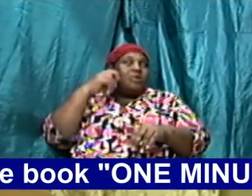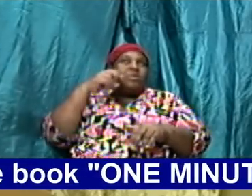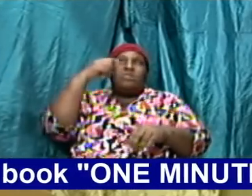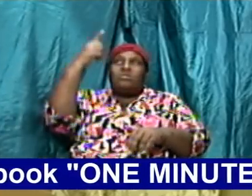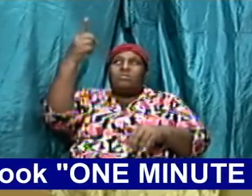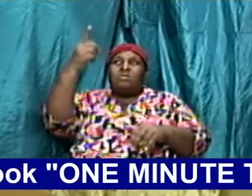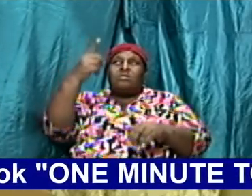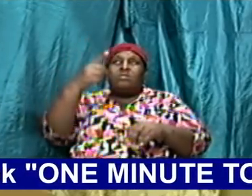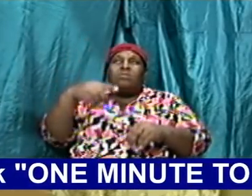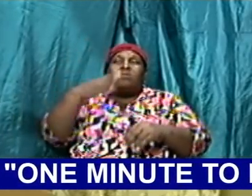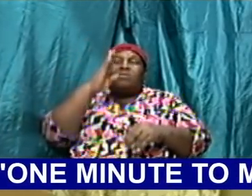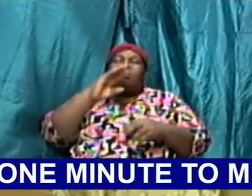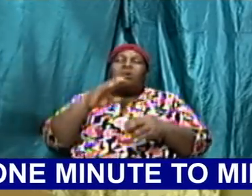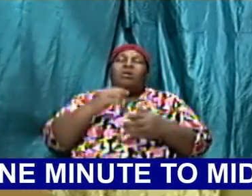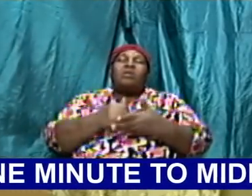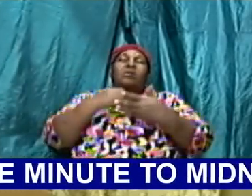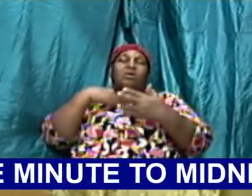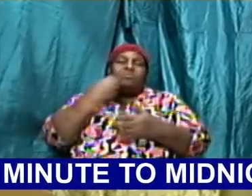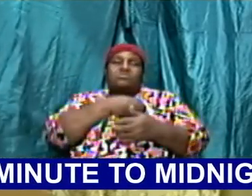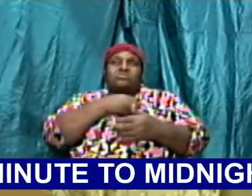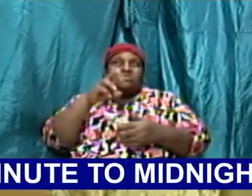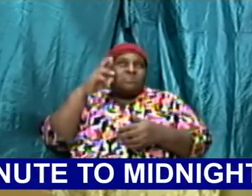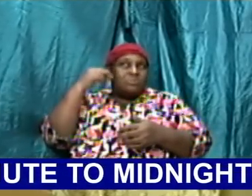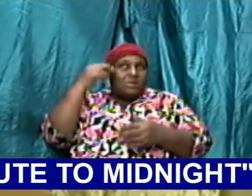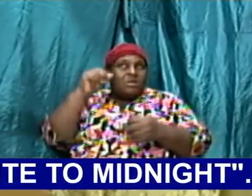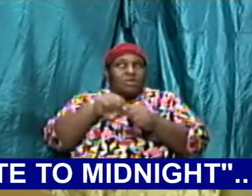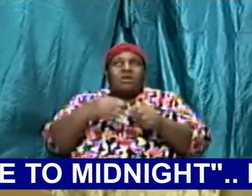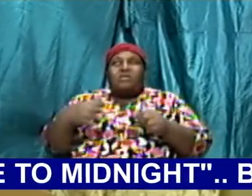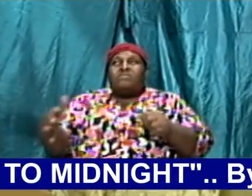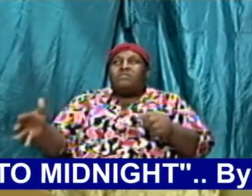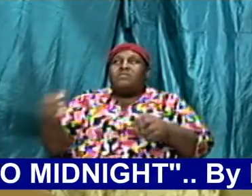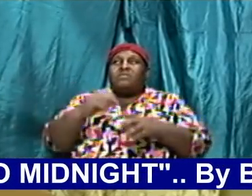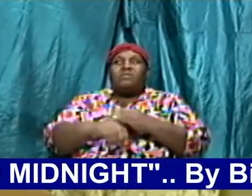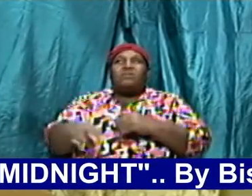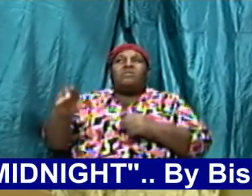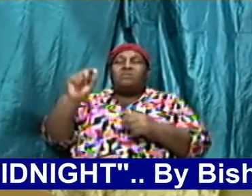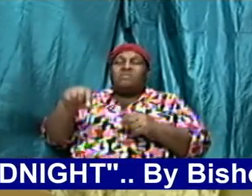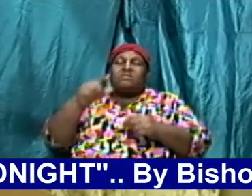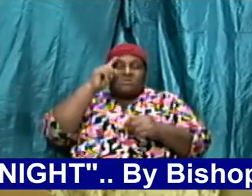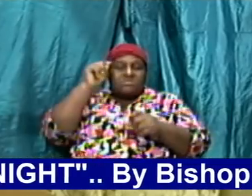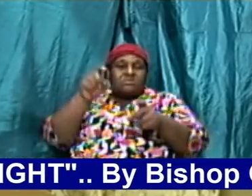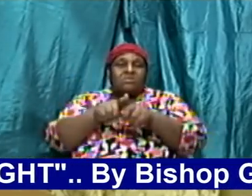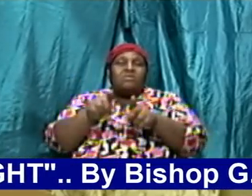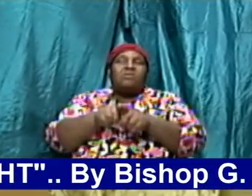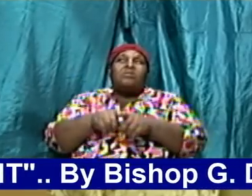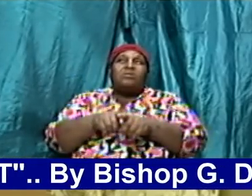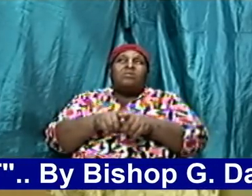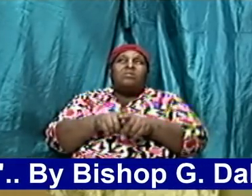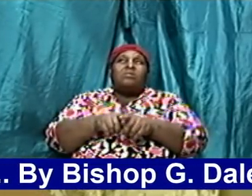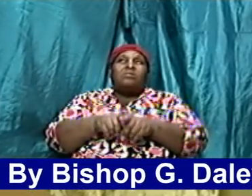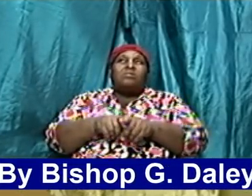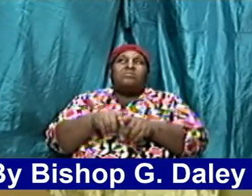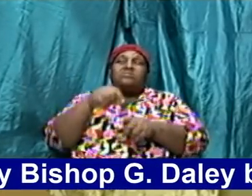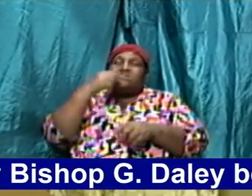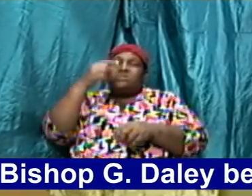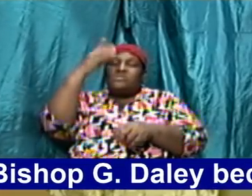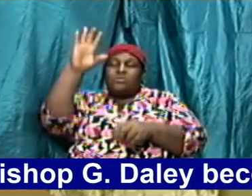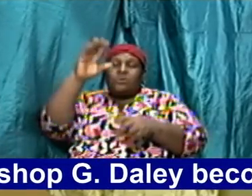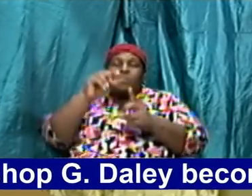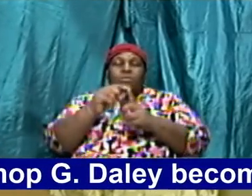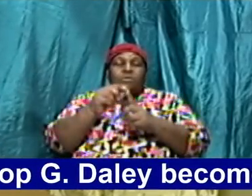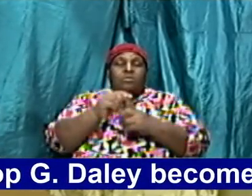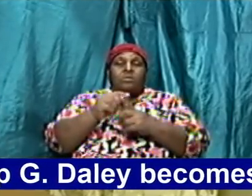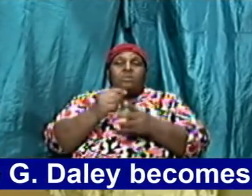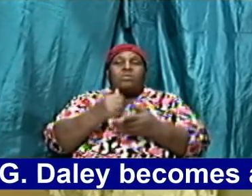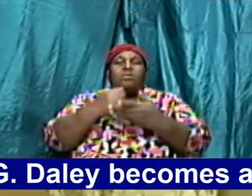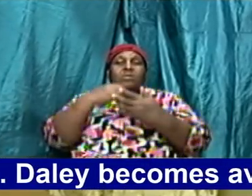us to realize that everything that is hinged in this covenant is based on your words.